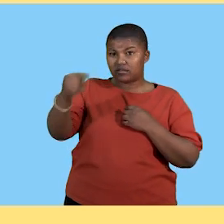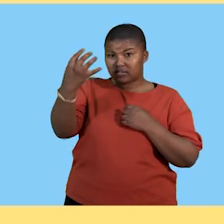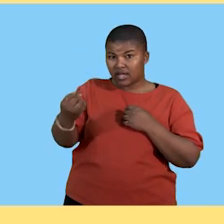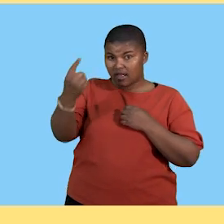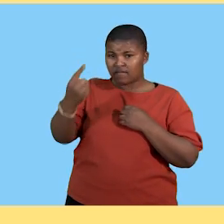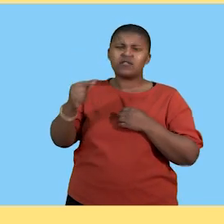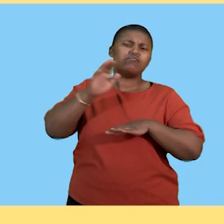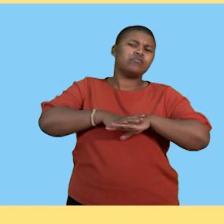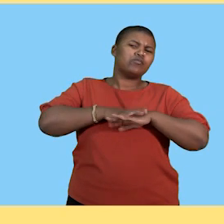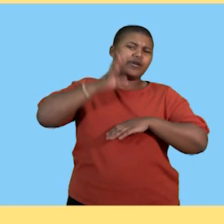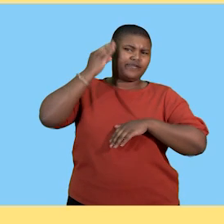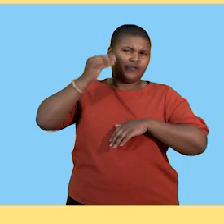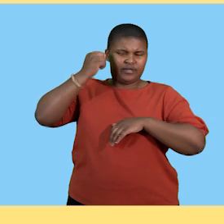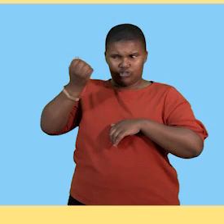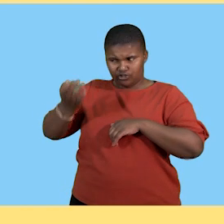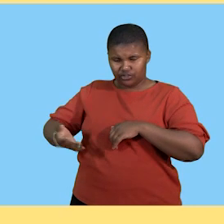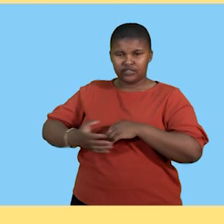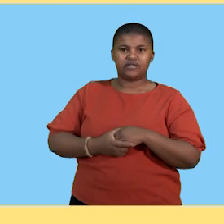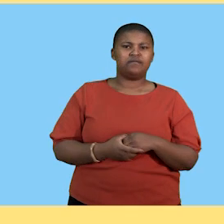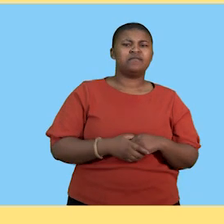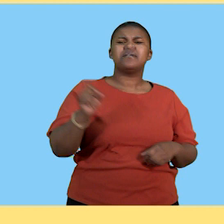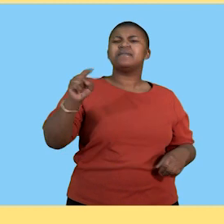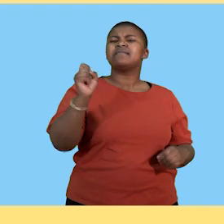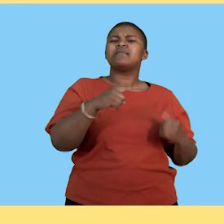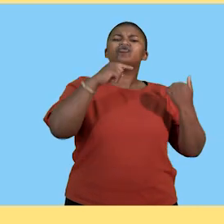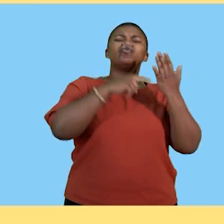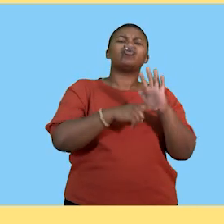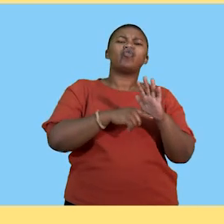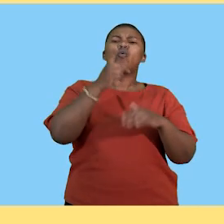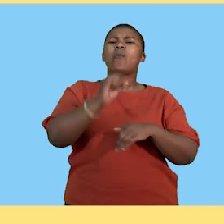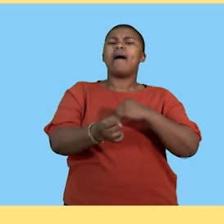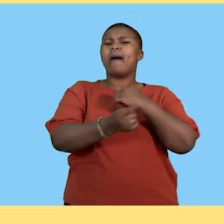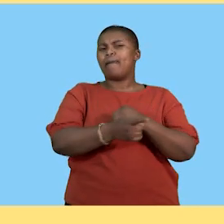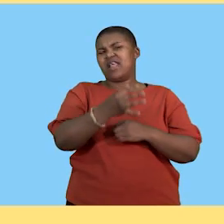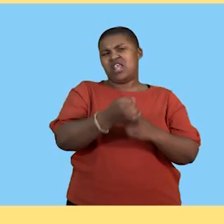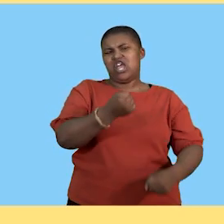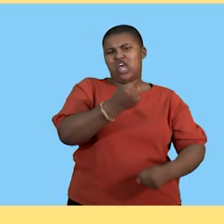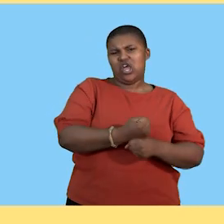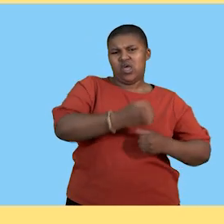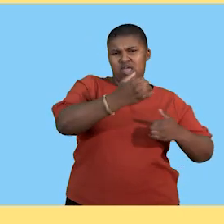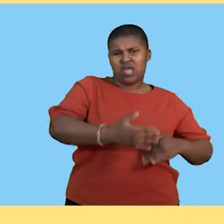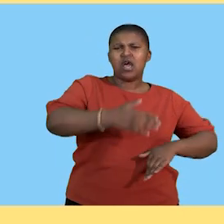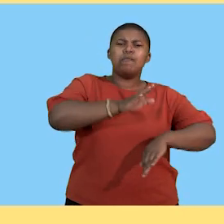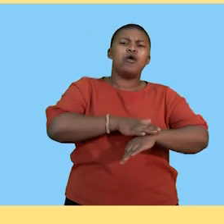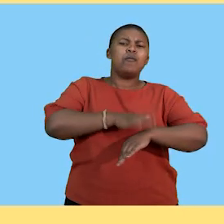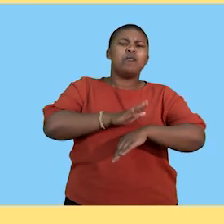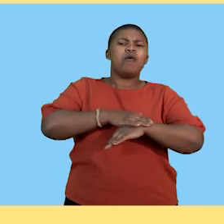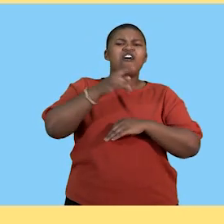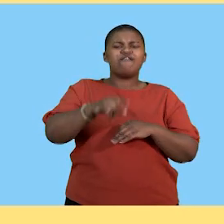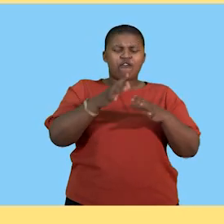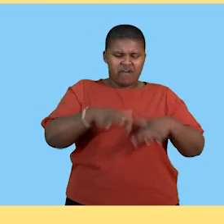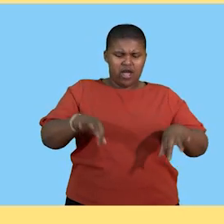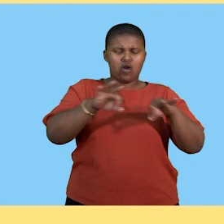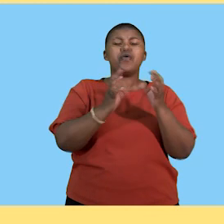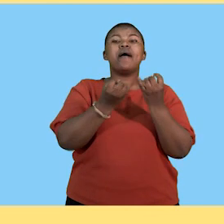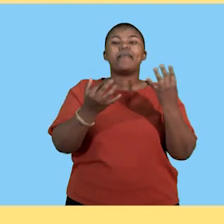275,000. More information reads, the following transactions involving tangible assets took place. Extensions were done to the building